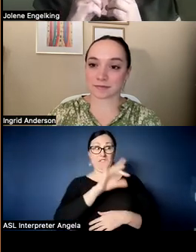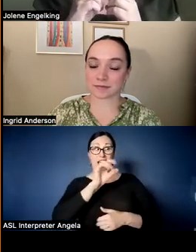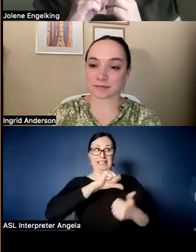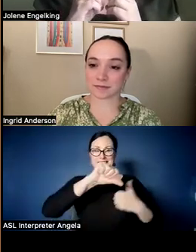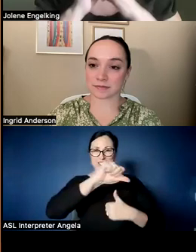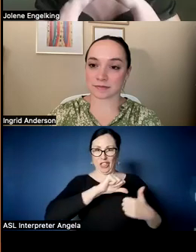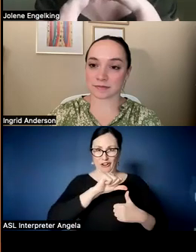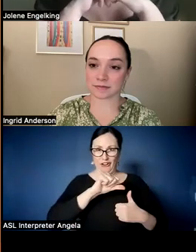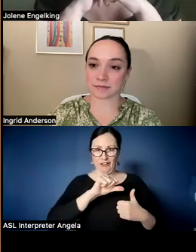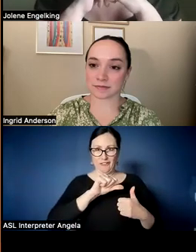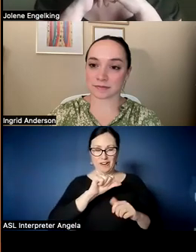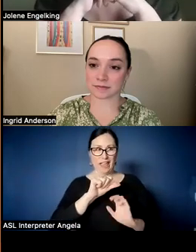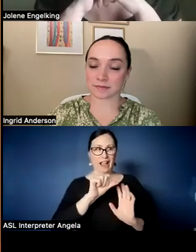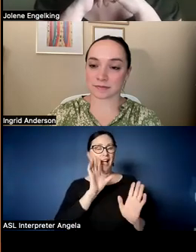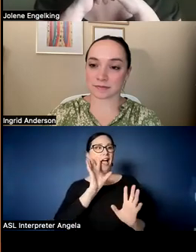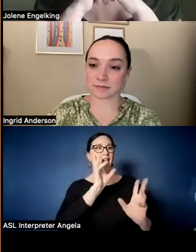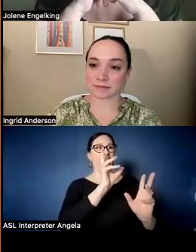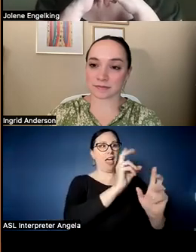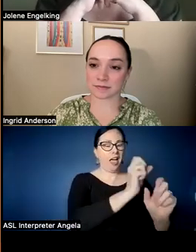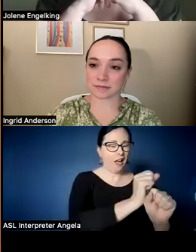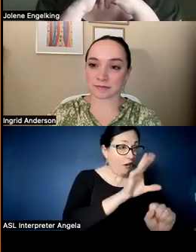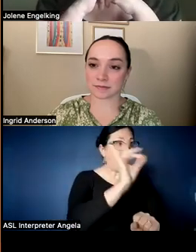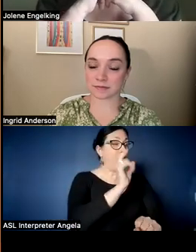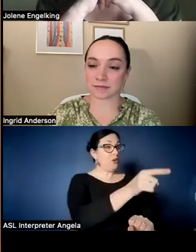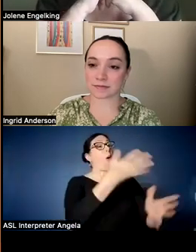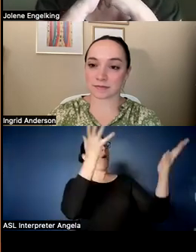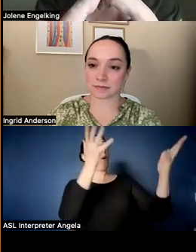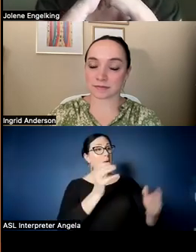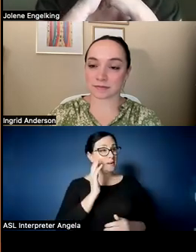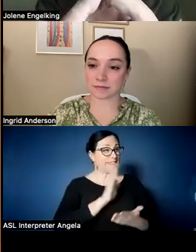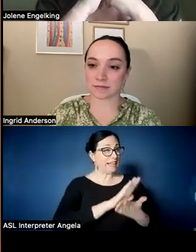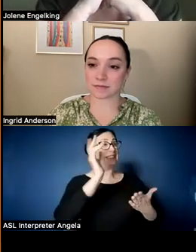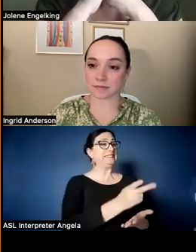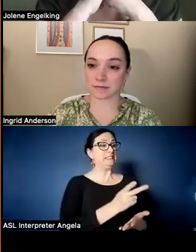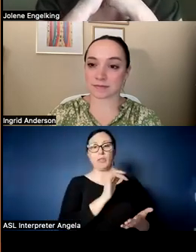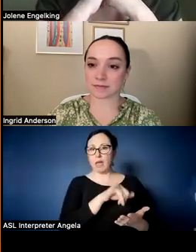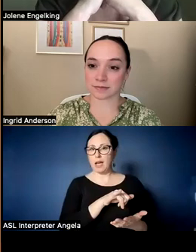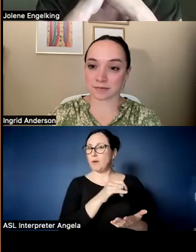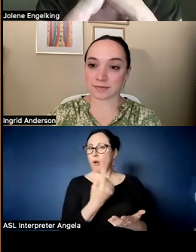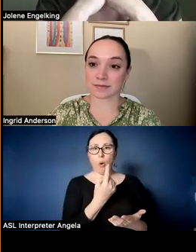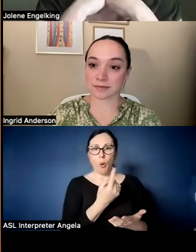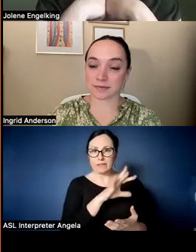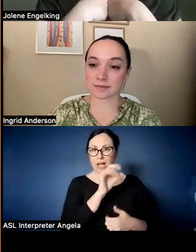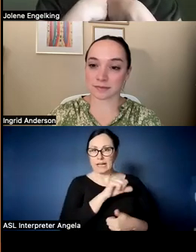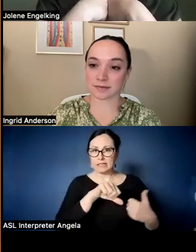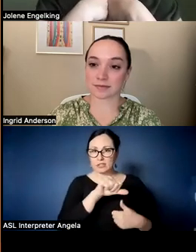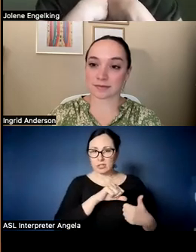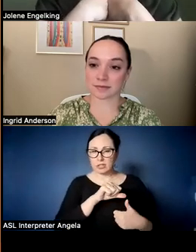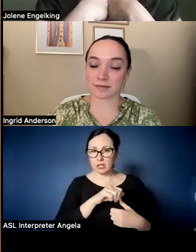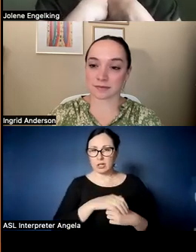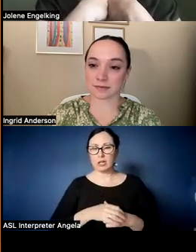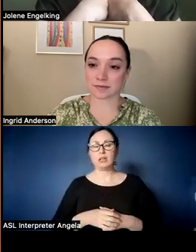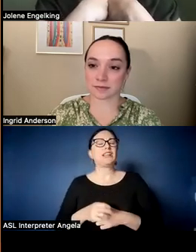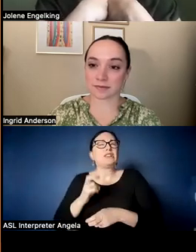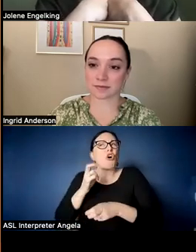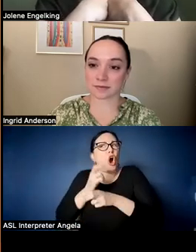There's ways of there's ways of talking and communicating that is even sometimes hard to tell to outsiders or to